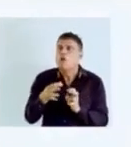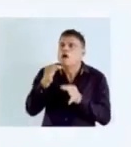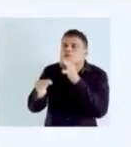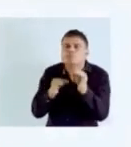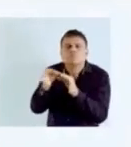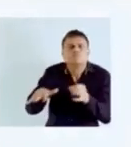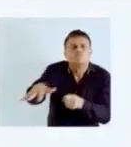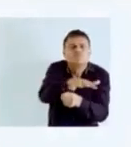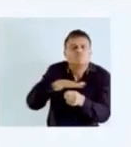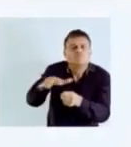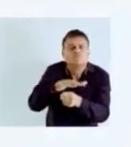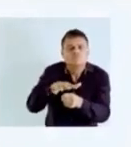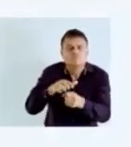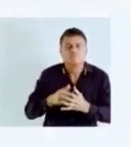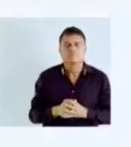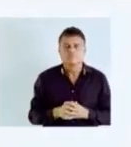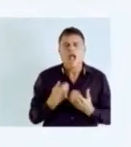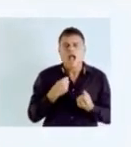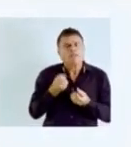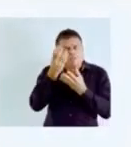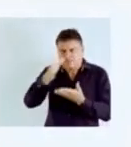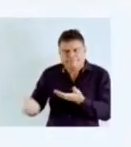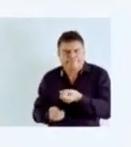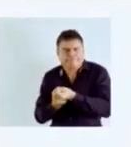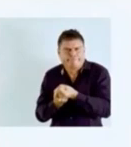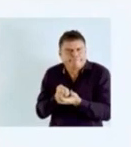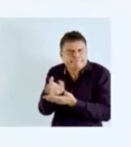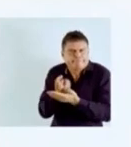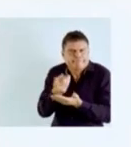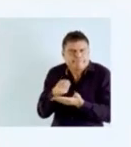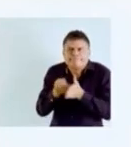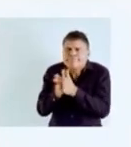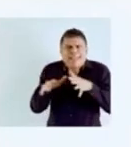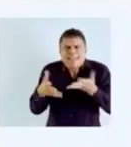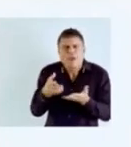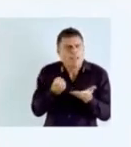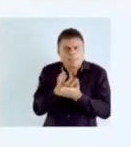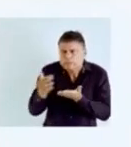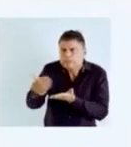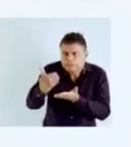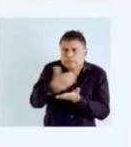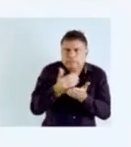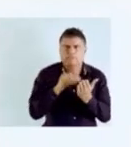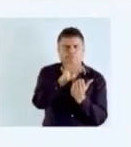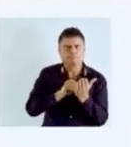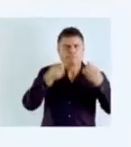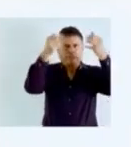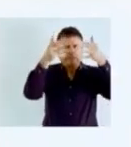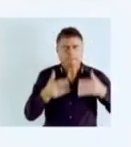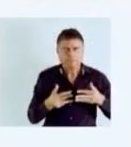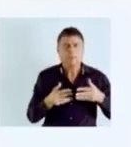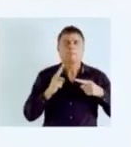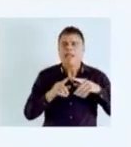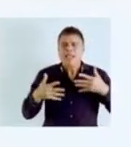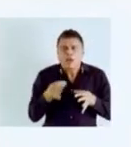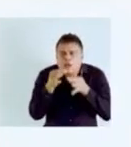for country to use and is available together with accompanying material that can explain how to collect the data, how